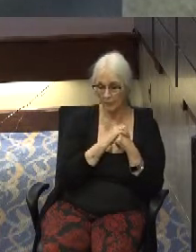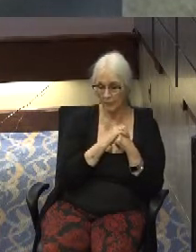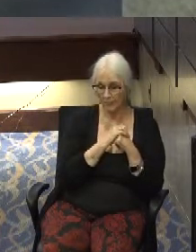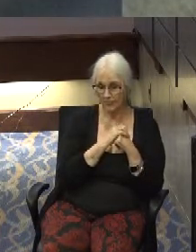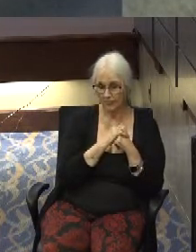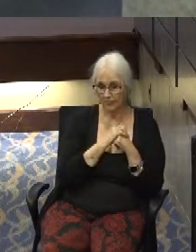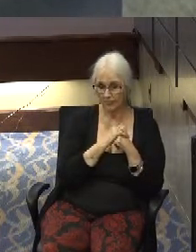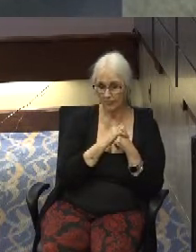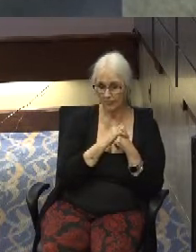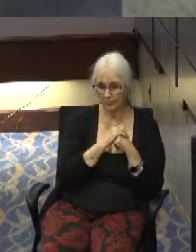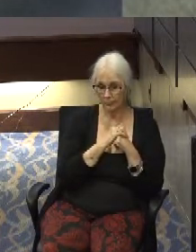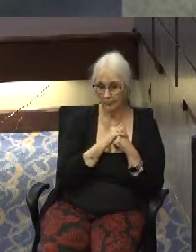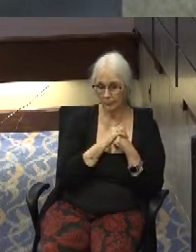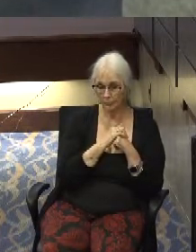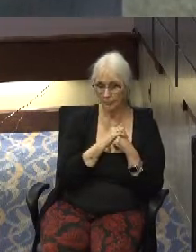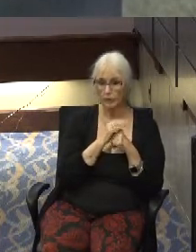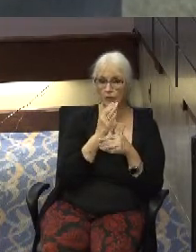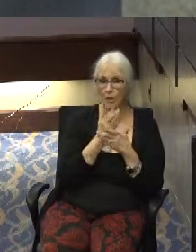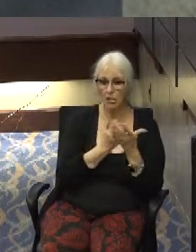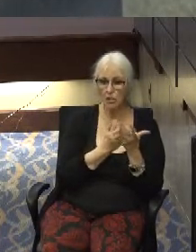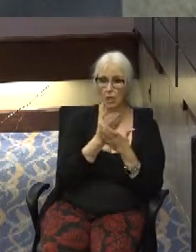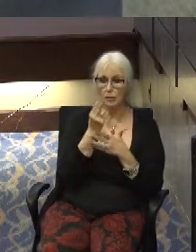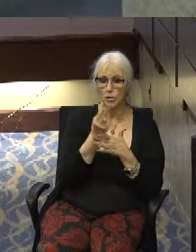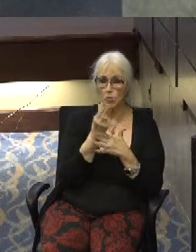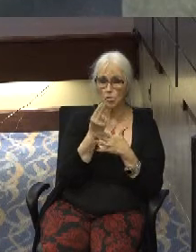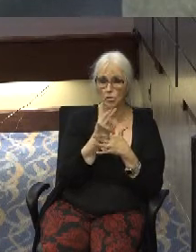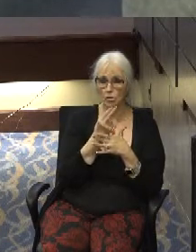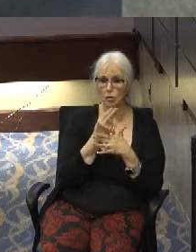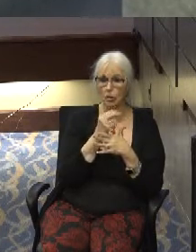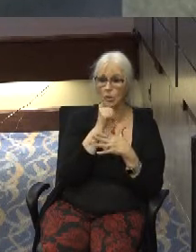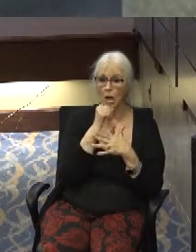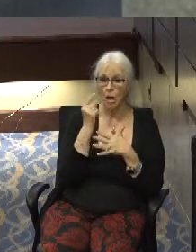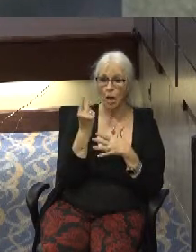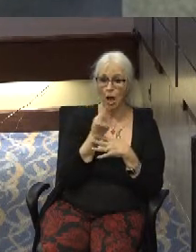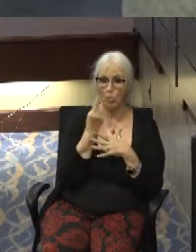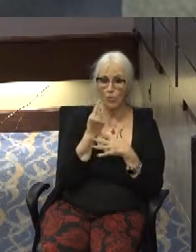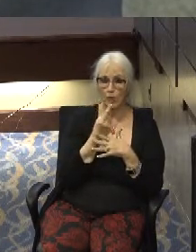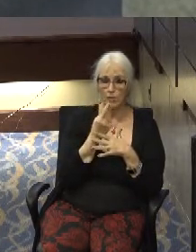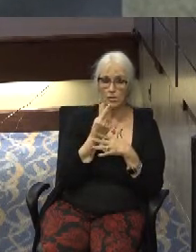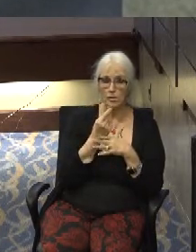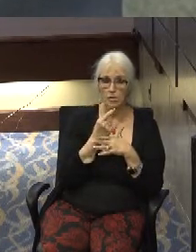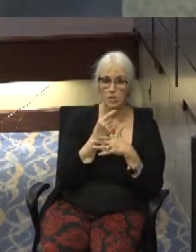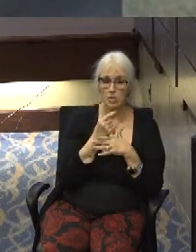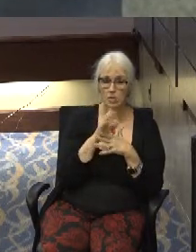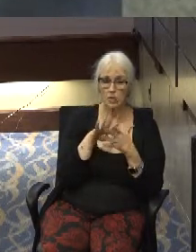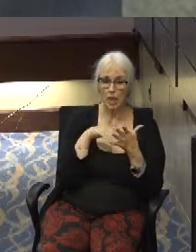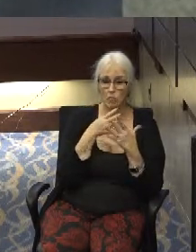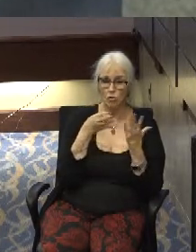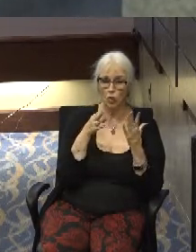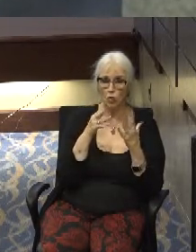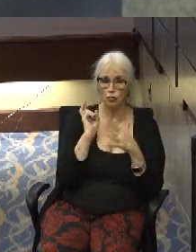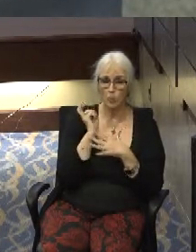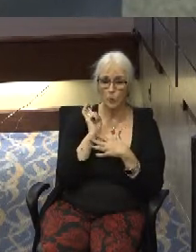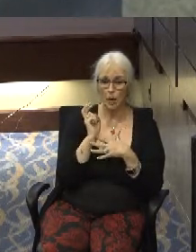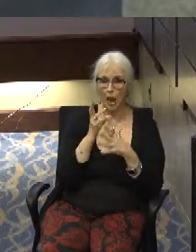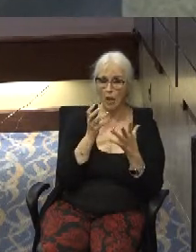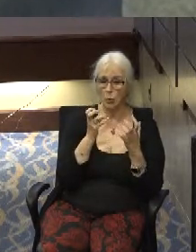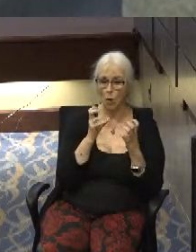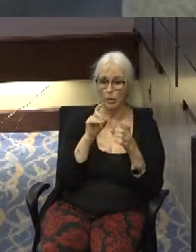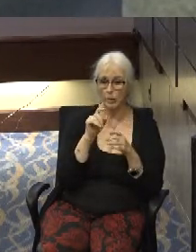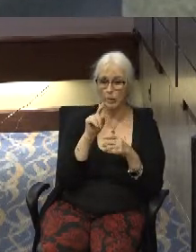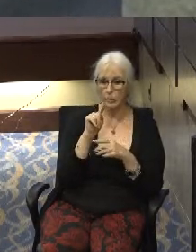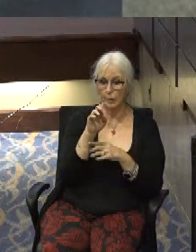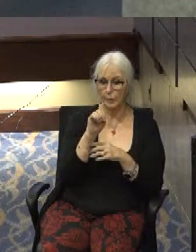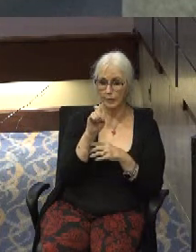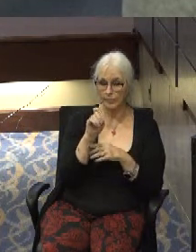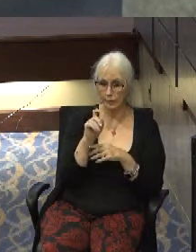engage that some of the users that not only don't normally use public transportation, but I don't want just like tech savvy people